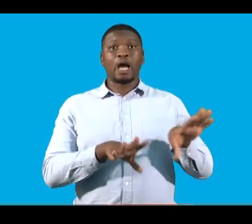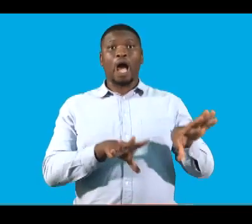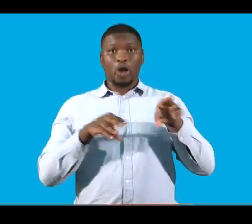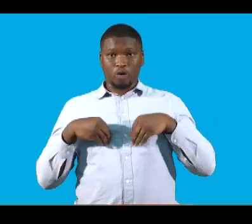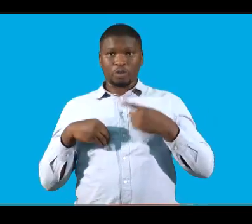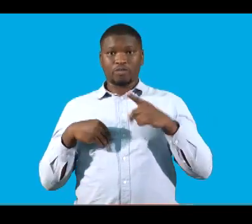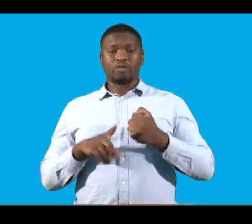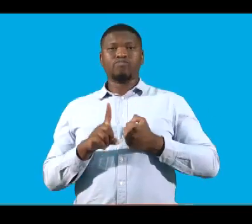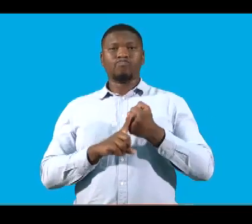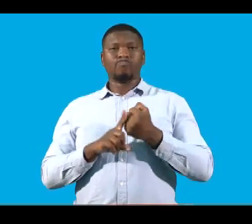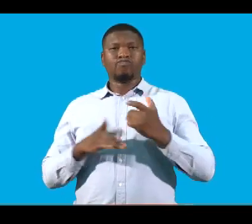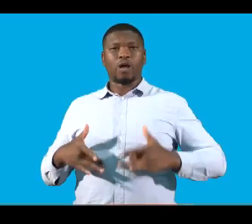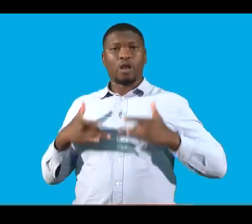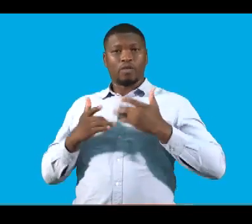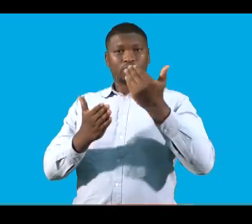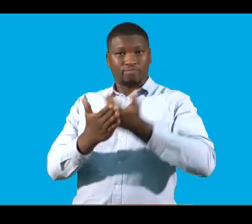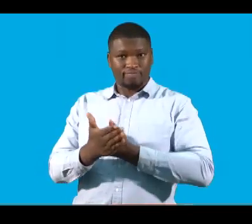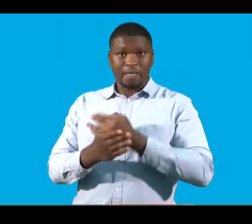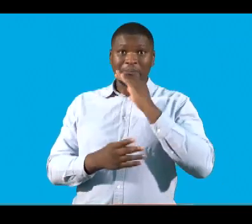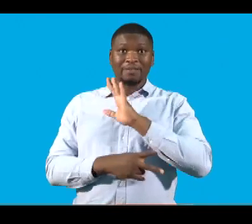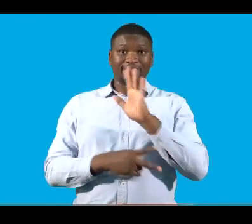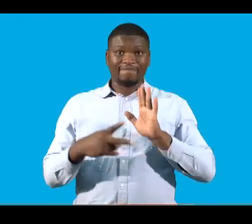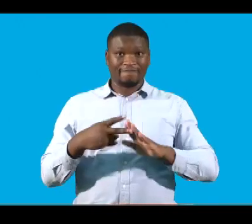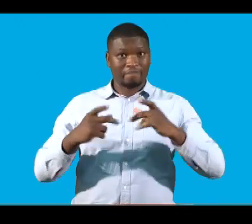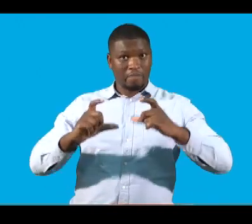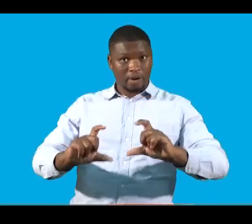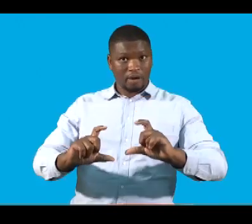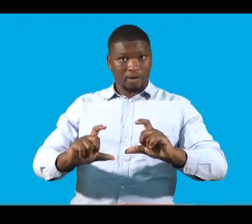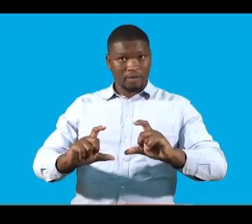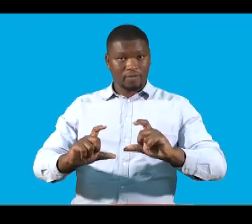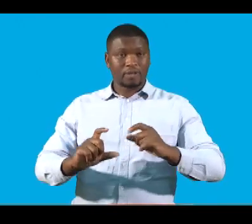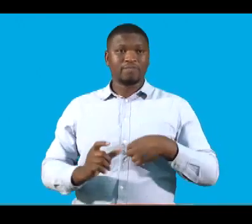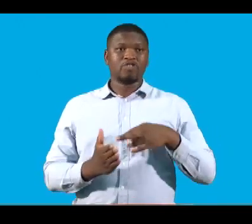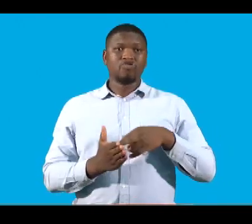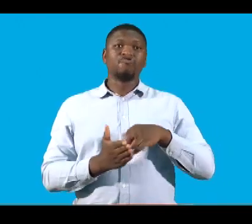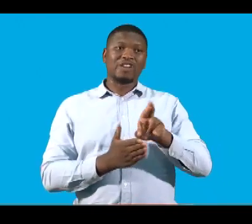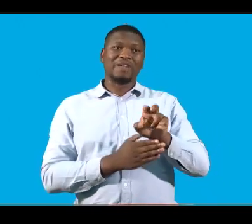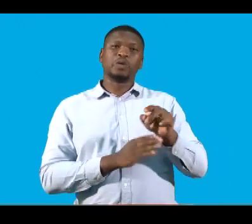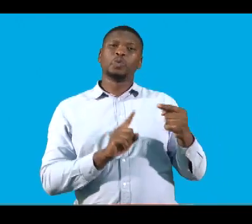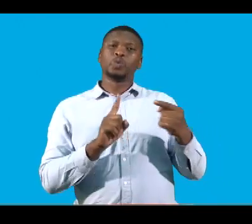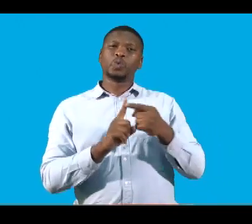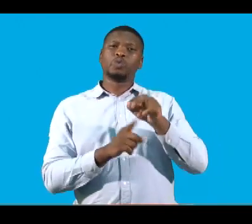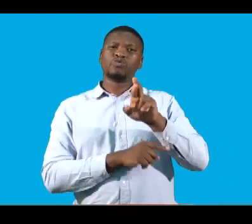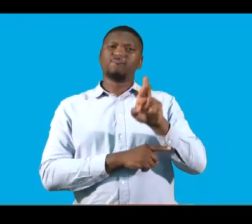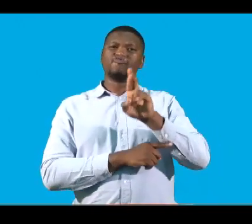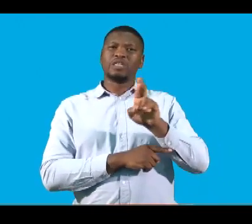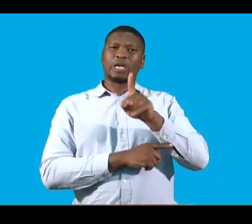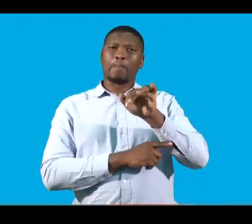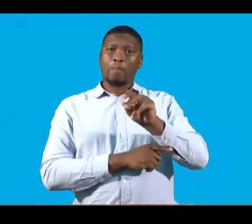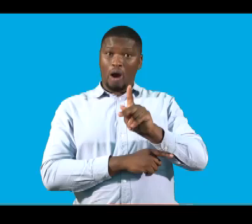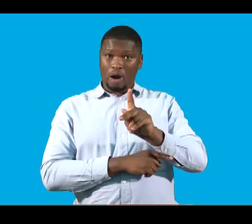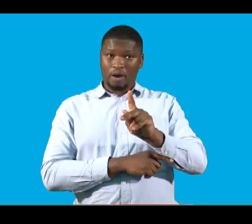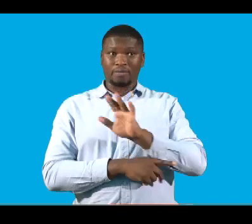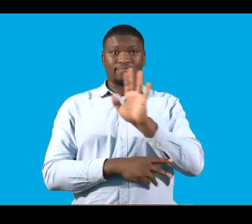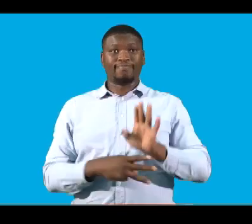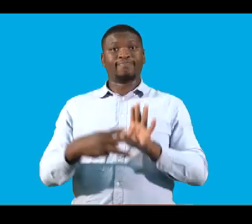an alter ego as a means of survival. So this is going to be our second body paragraph, so referring to Richard Parker as his